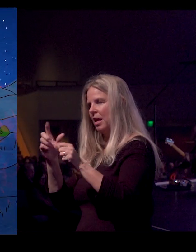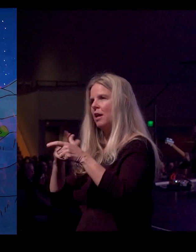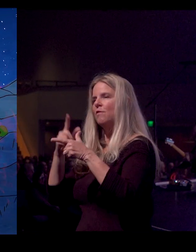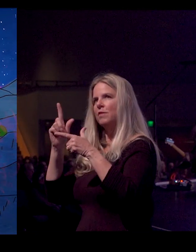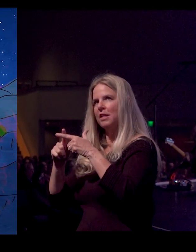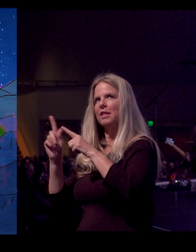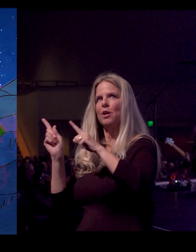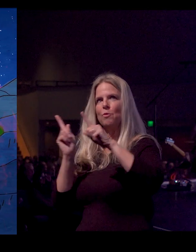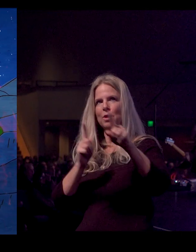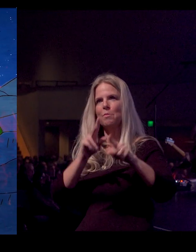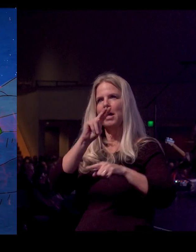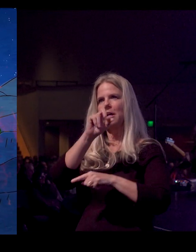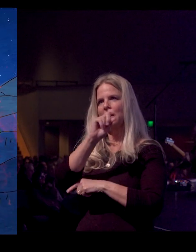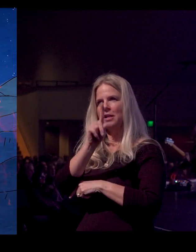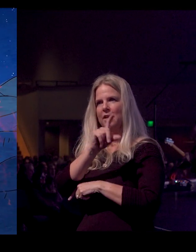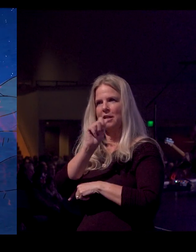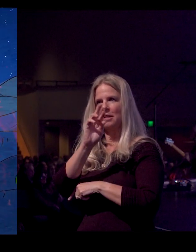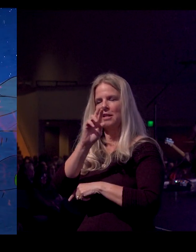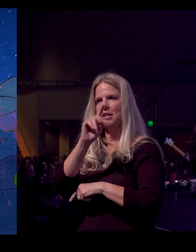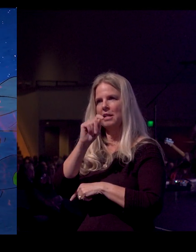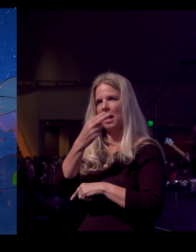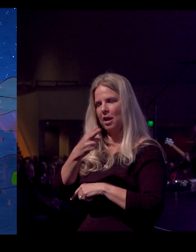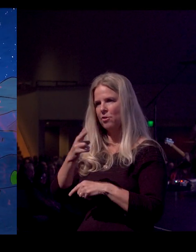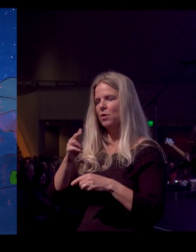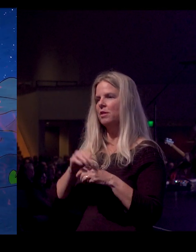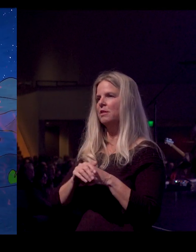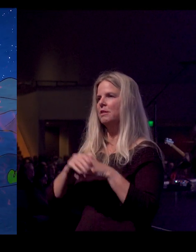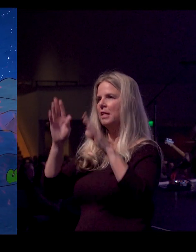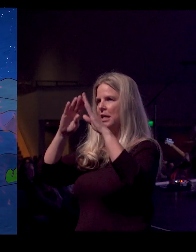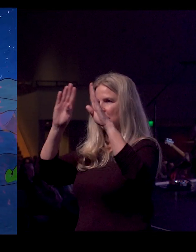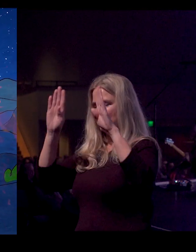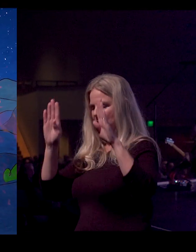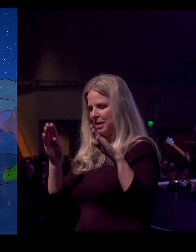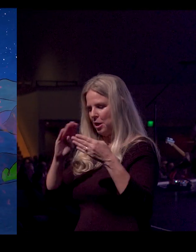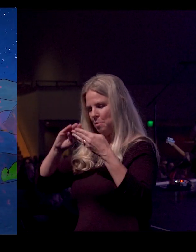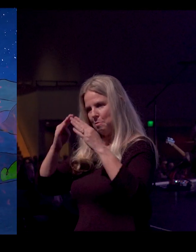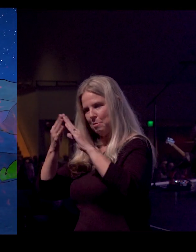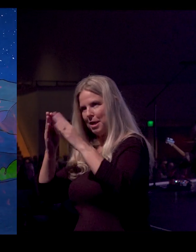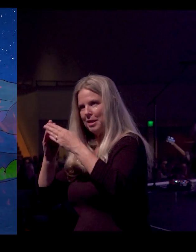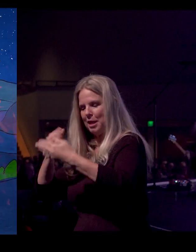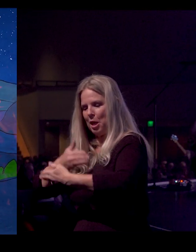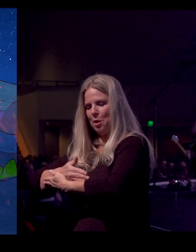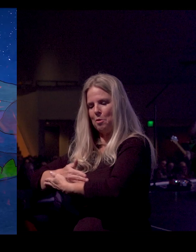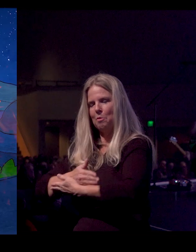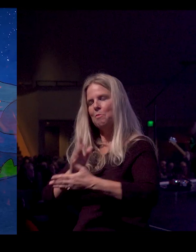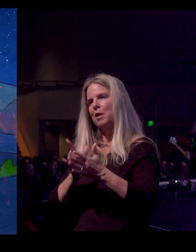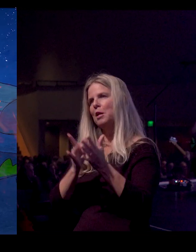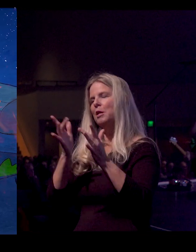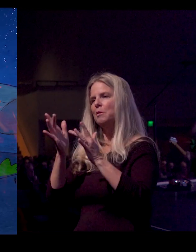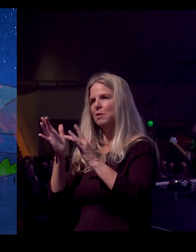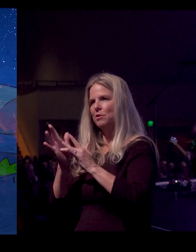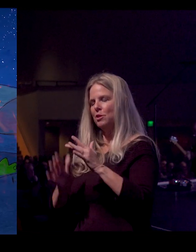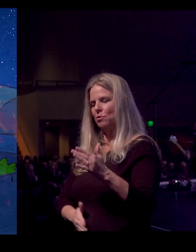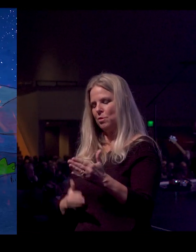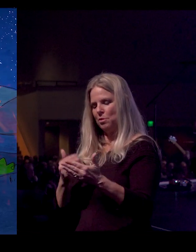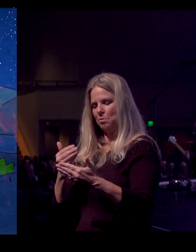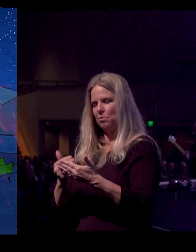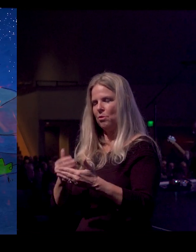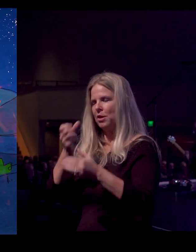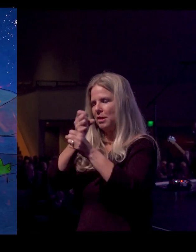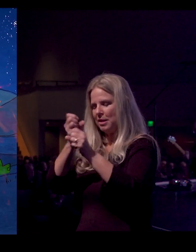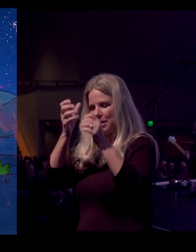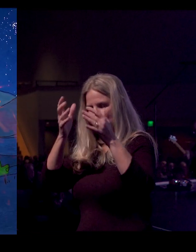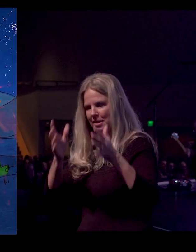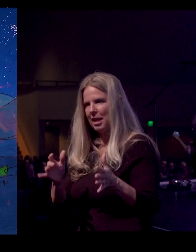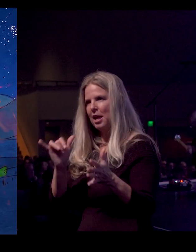Messiah, the Savior the world had been waiting for. That's why we celebrate Christmas, to remember the